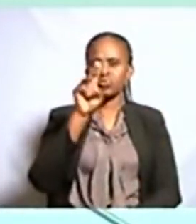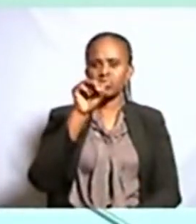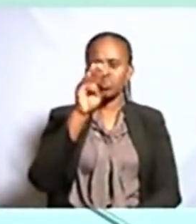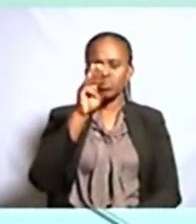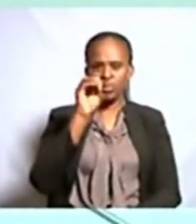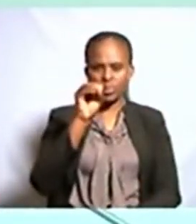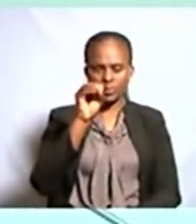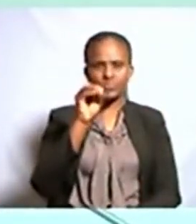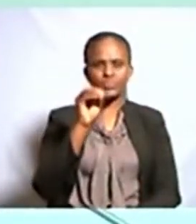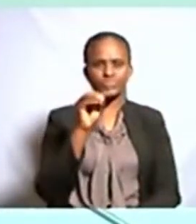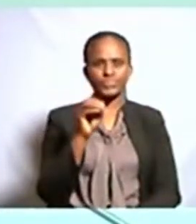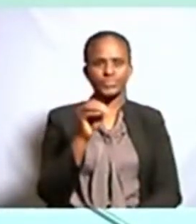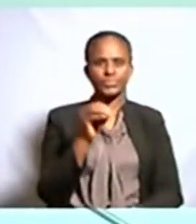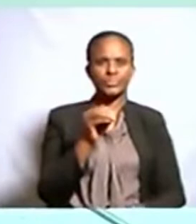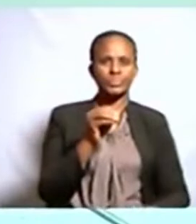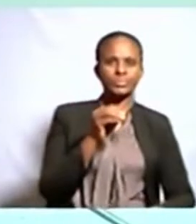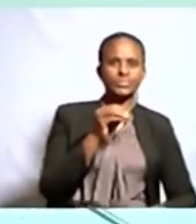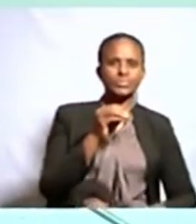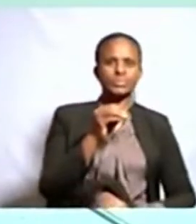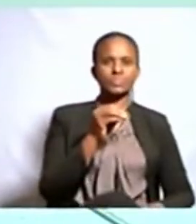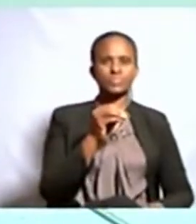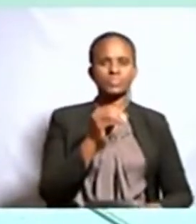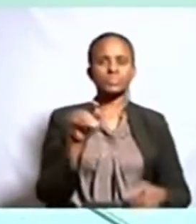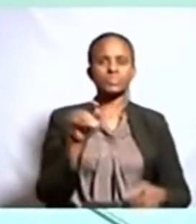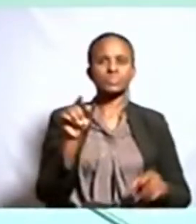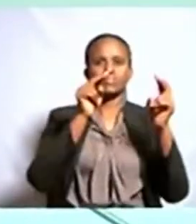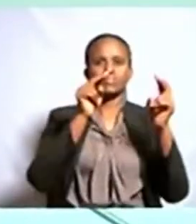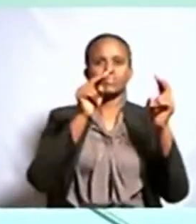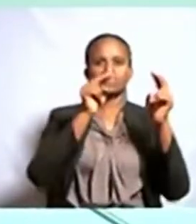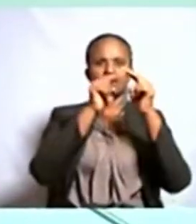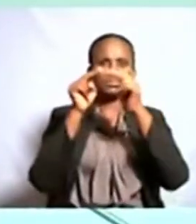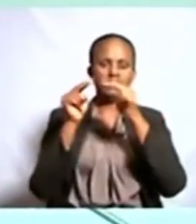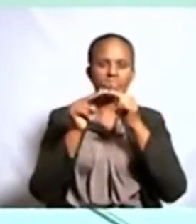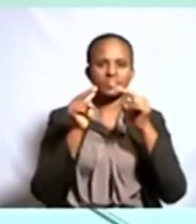of a cashew processing plant at a contract sum of